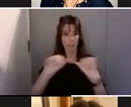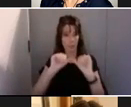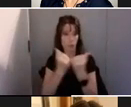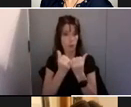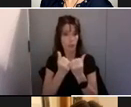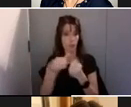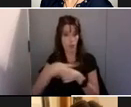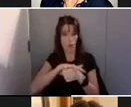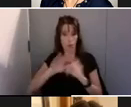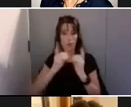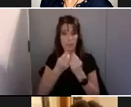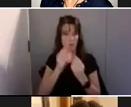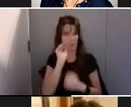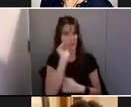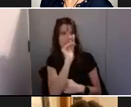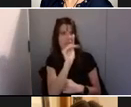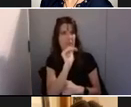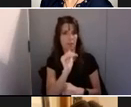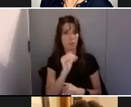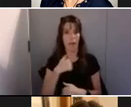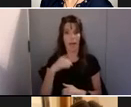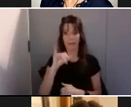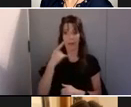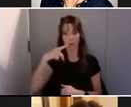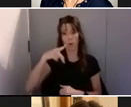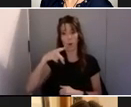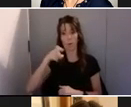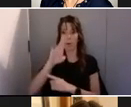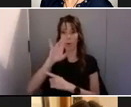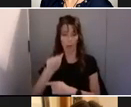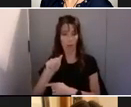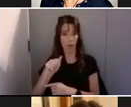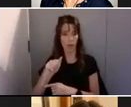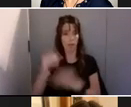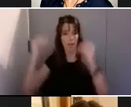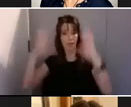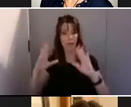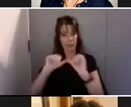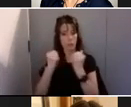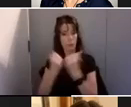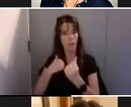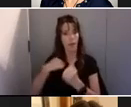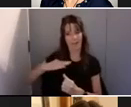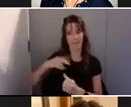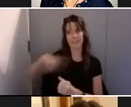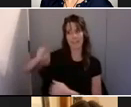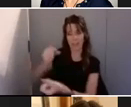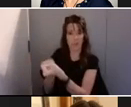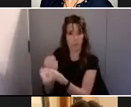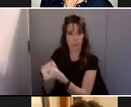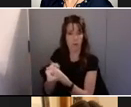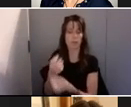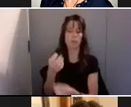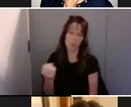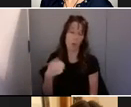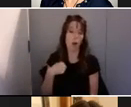local district. I did this for Peoria, and the faculty association has some candidates that they've endorsed. So I can